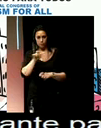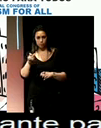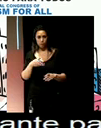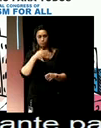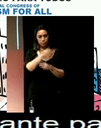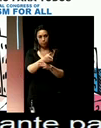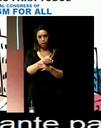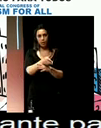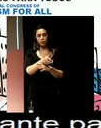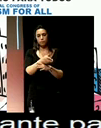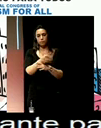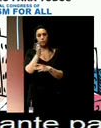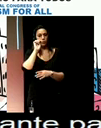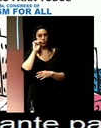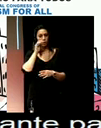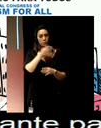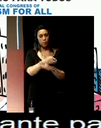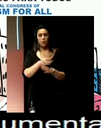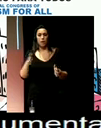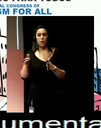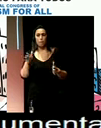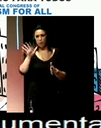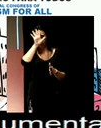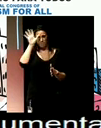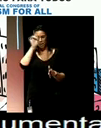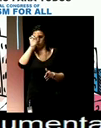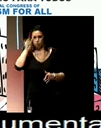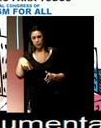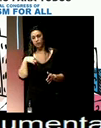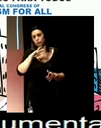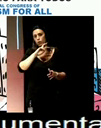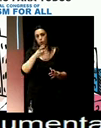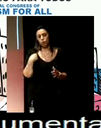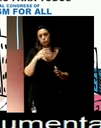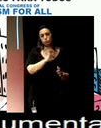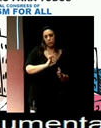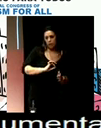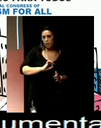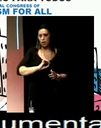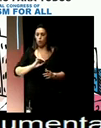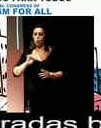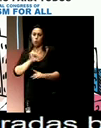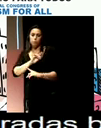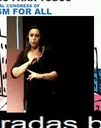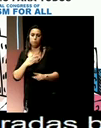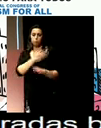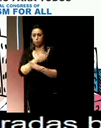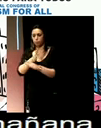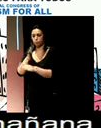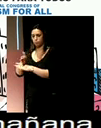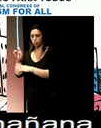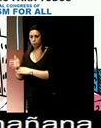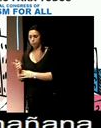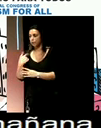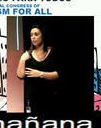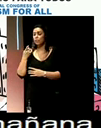we've seen in the morning, there are a very important issue that is the social corporate image inserted